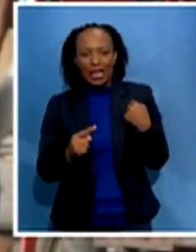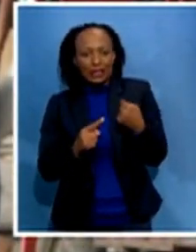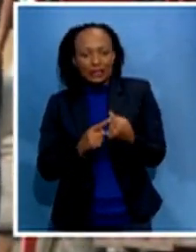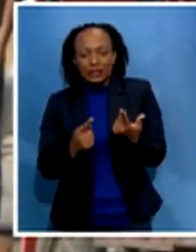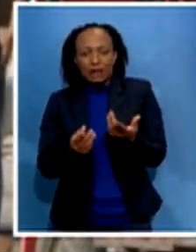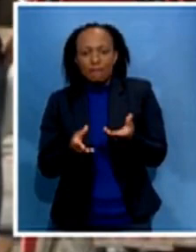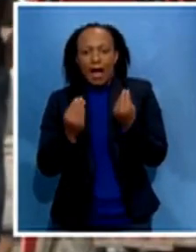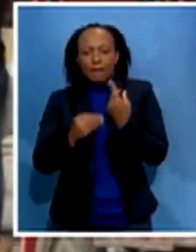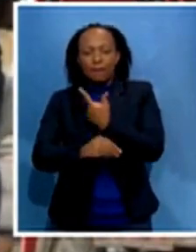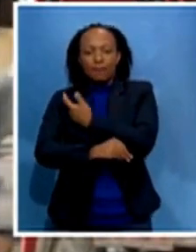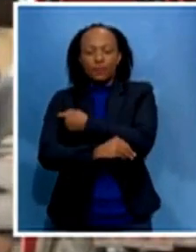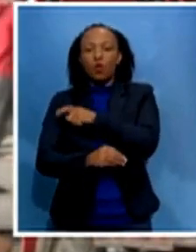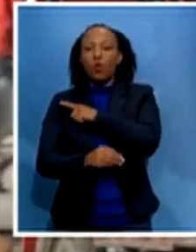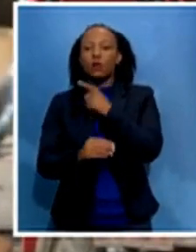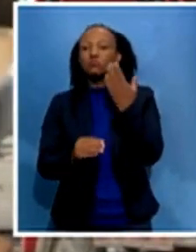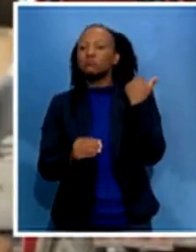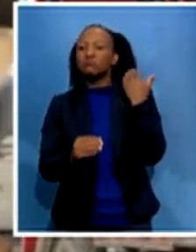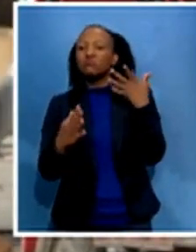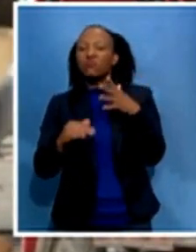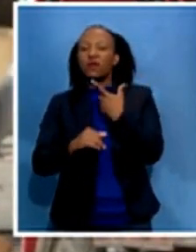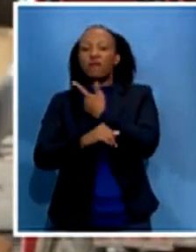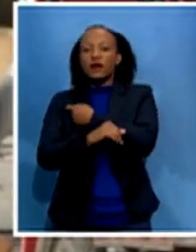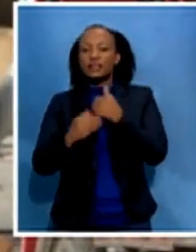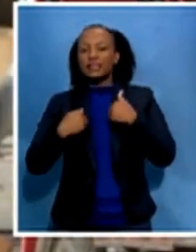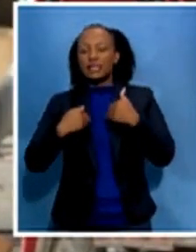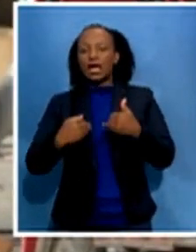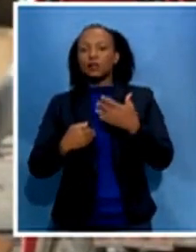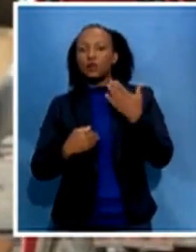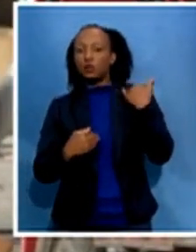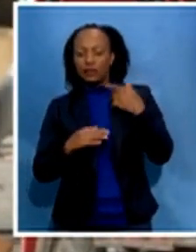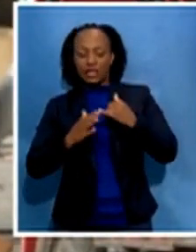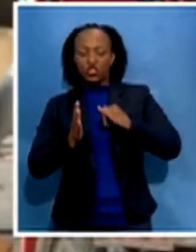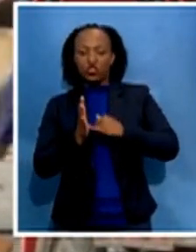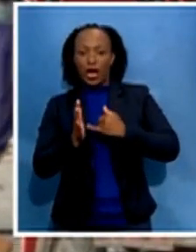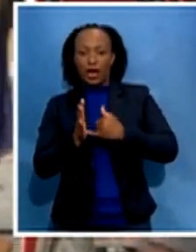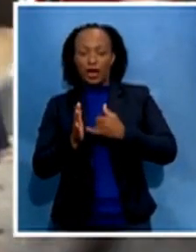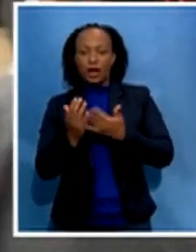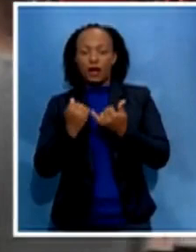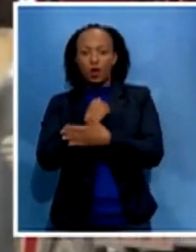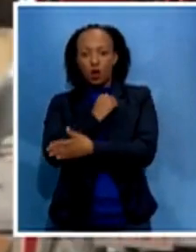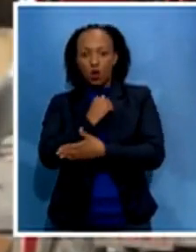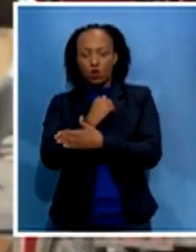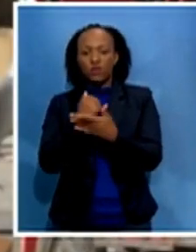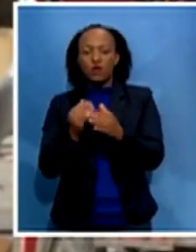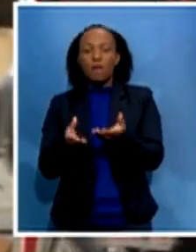immunization drive was first launched back in January, the country has only reached 50 million of the targeted